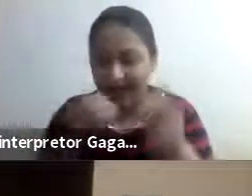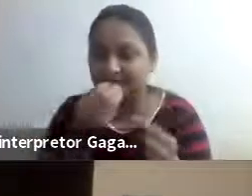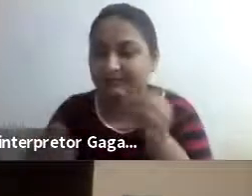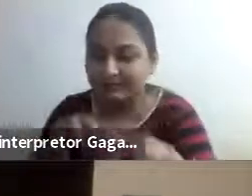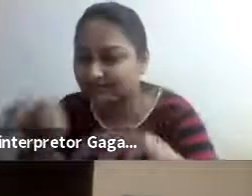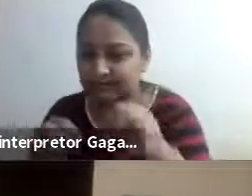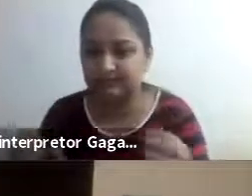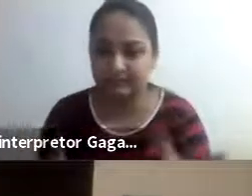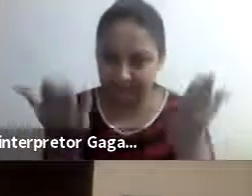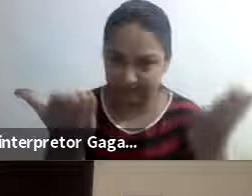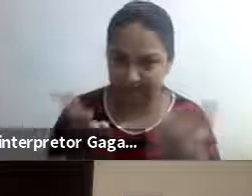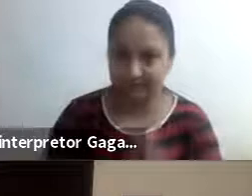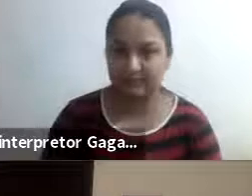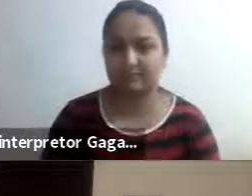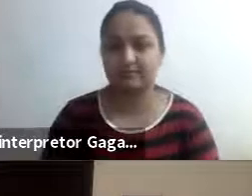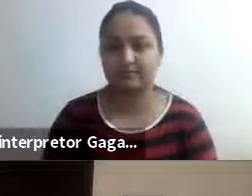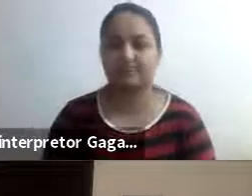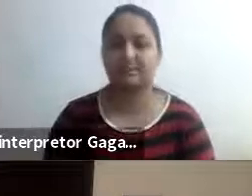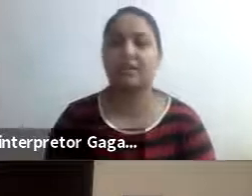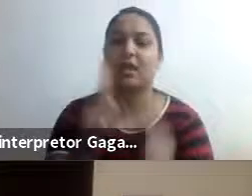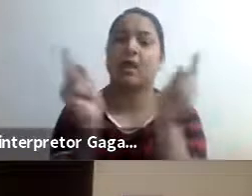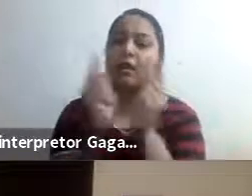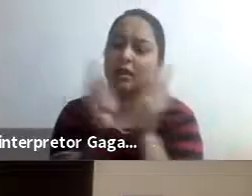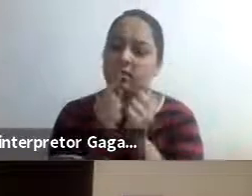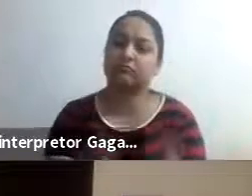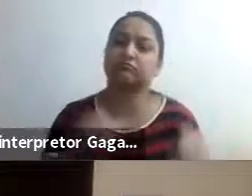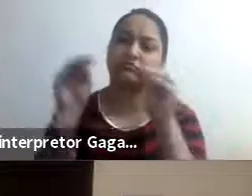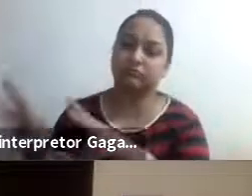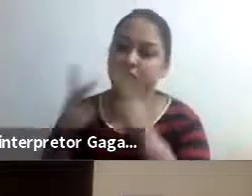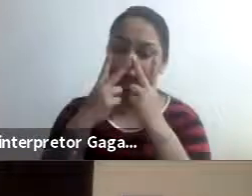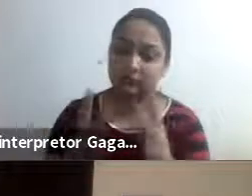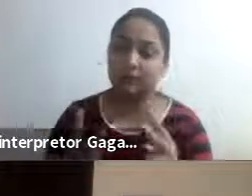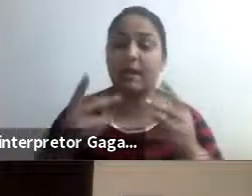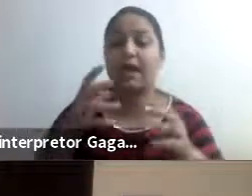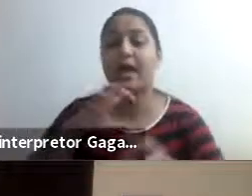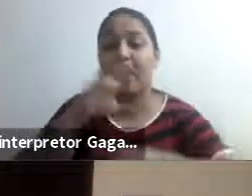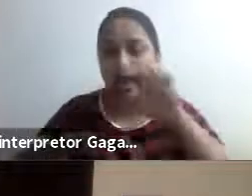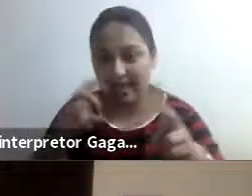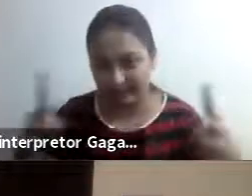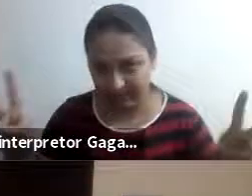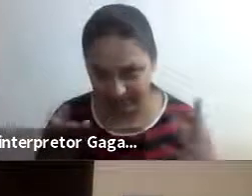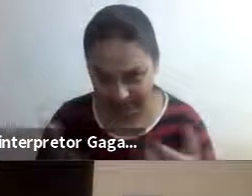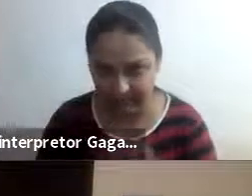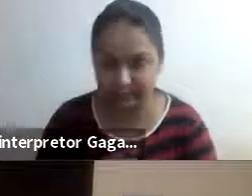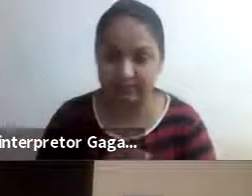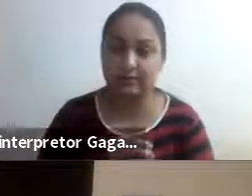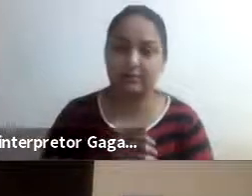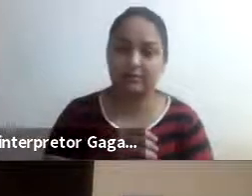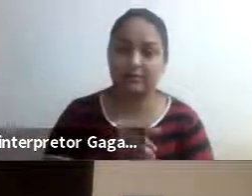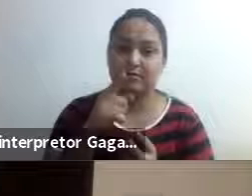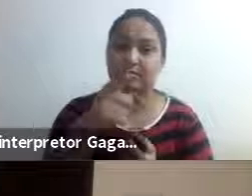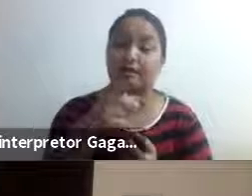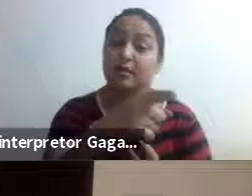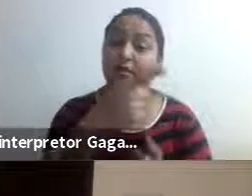other end, and a little rock from where they would sit and observe the animals. The rock is part of local